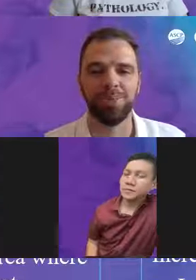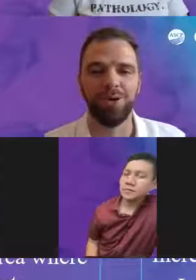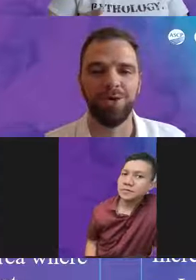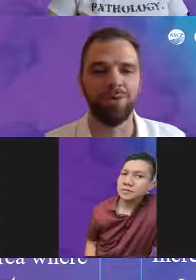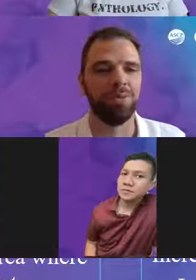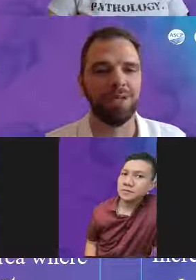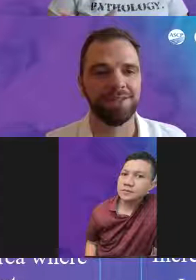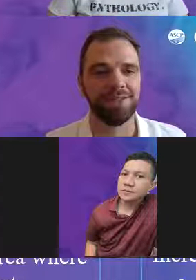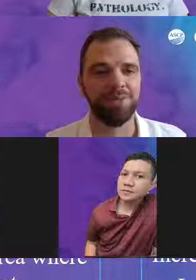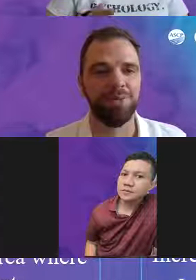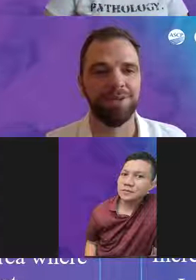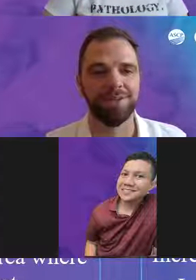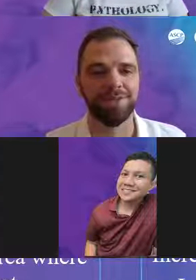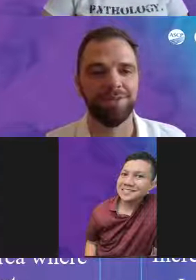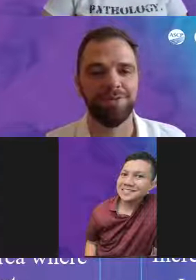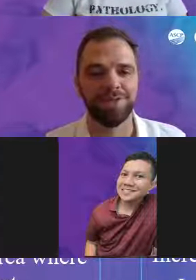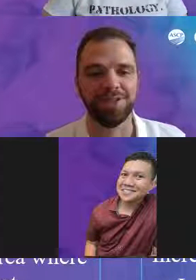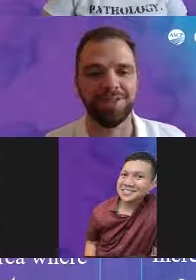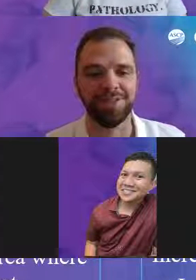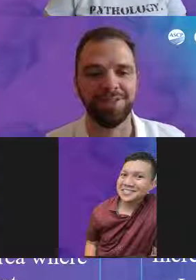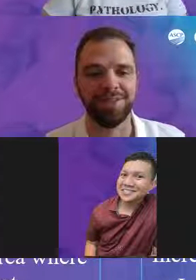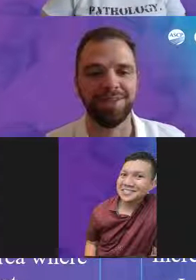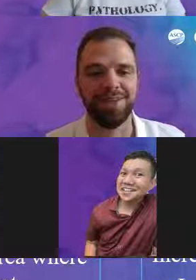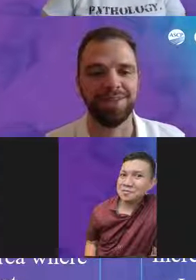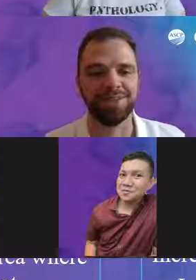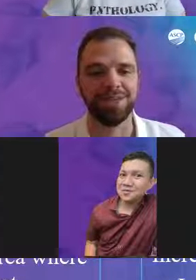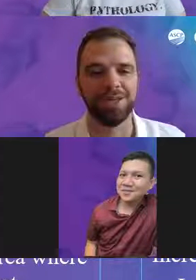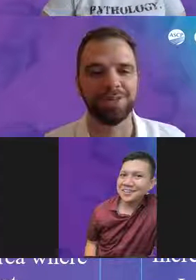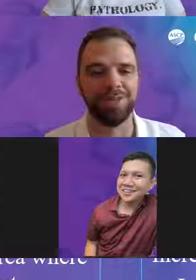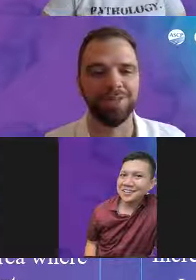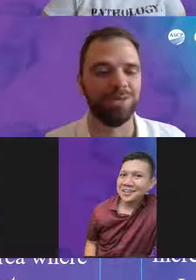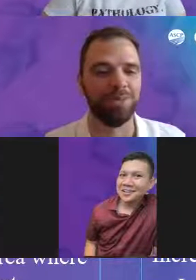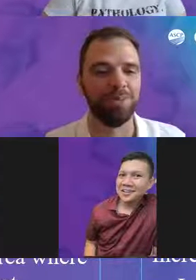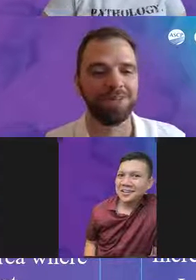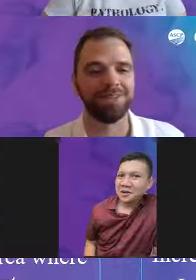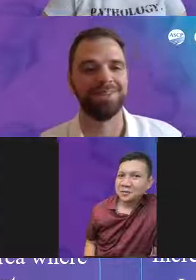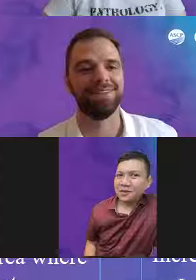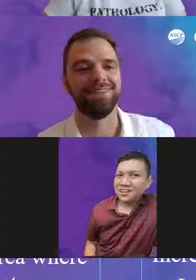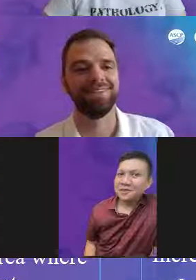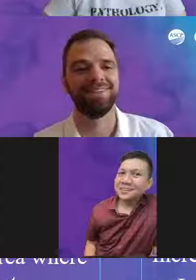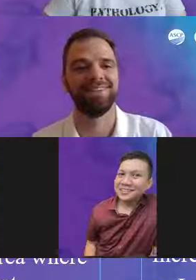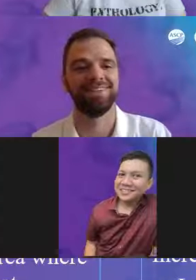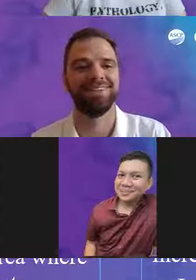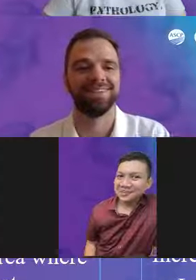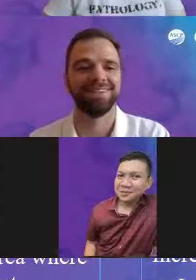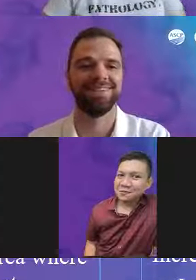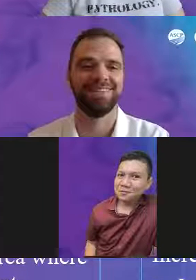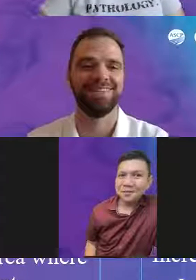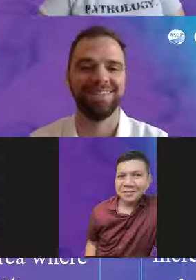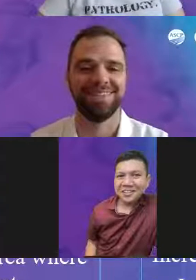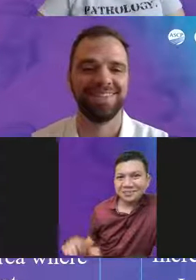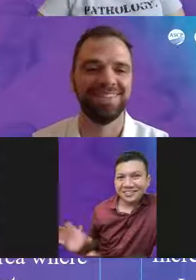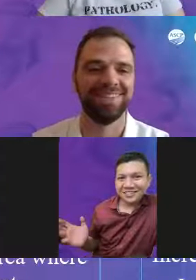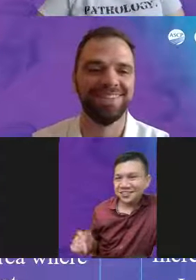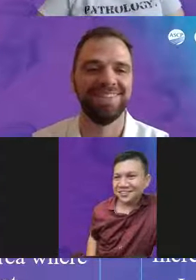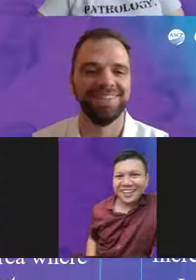kind of at that pro normal blast point in our profession. Yeah. Heading into the basophilic normal blast. Ready to release. We're